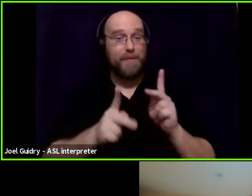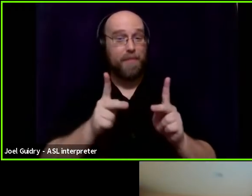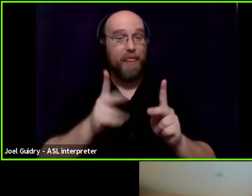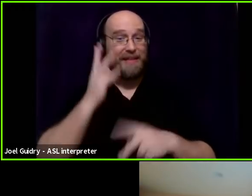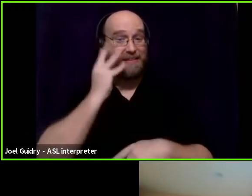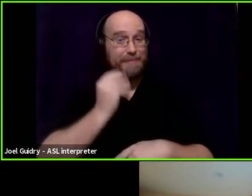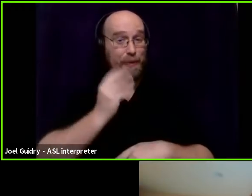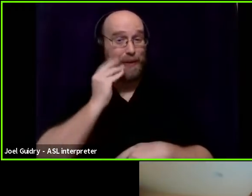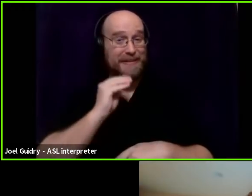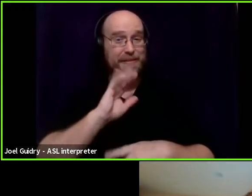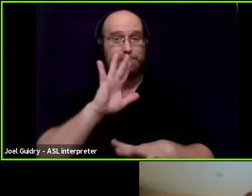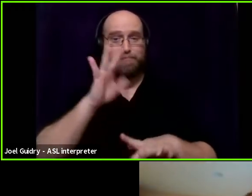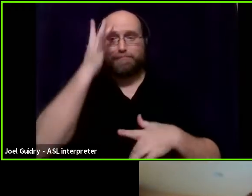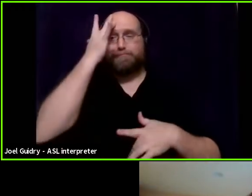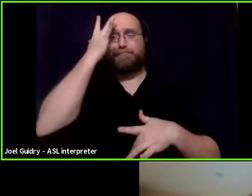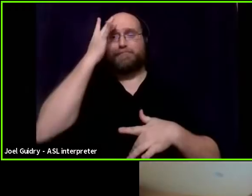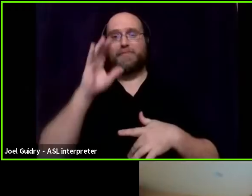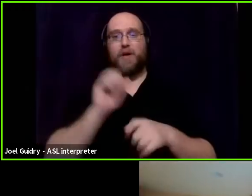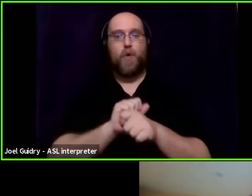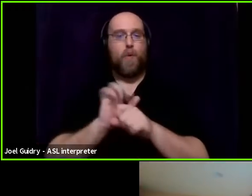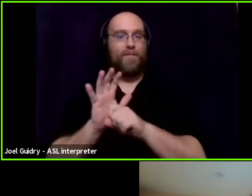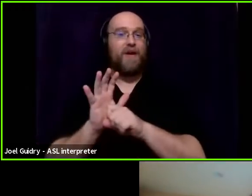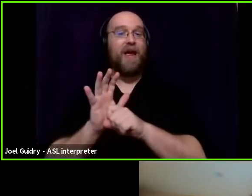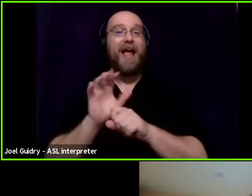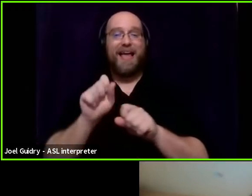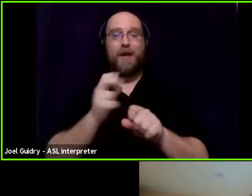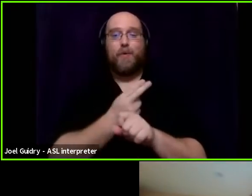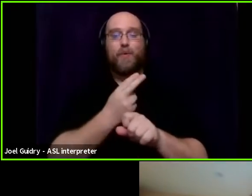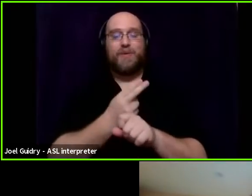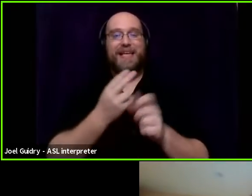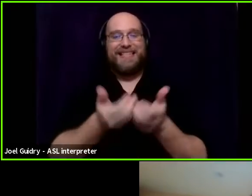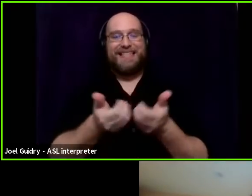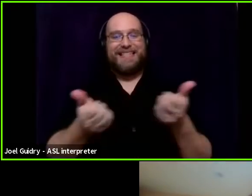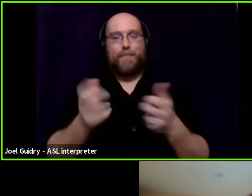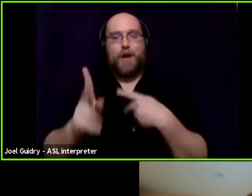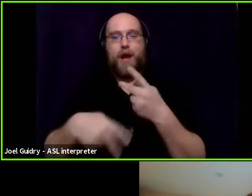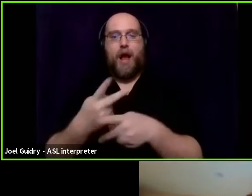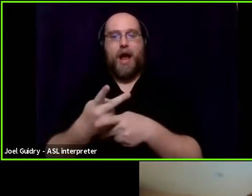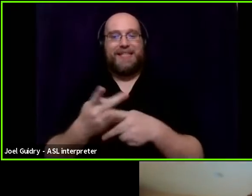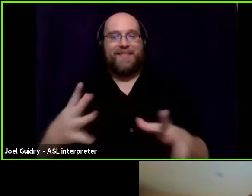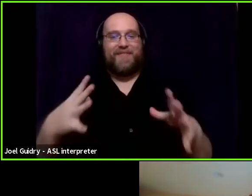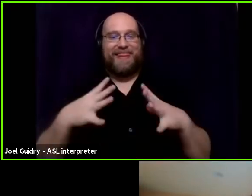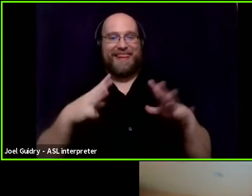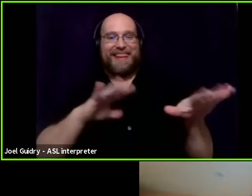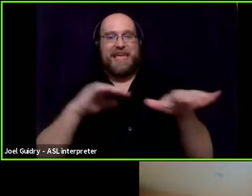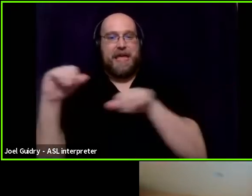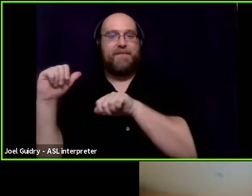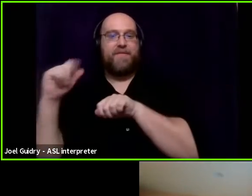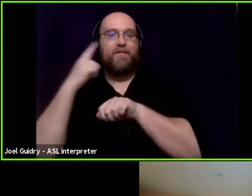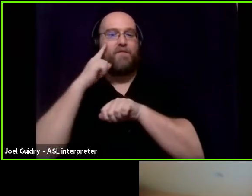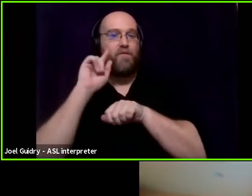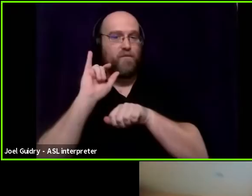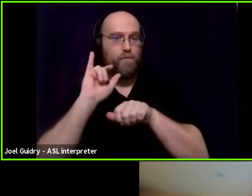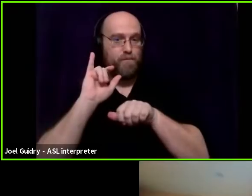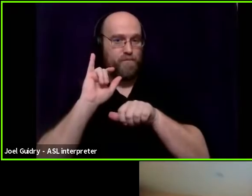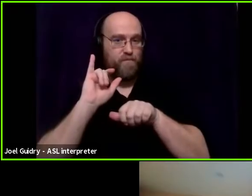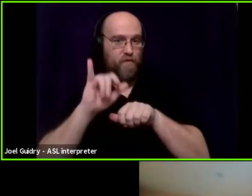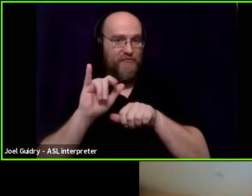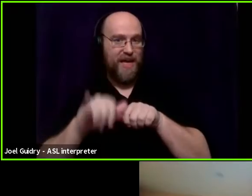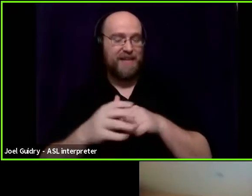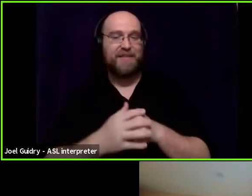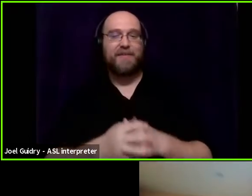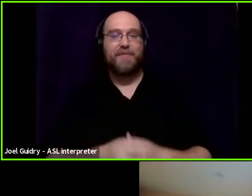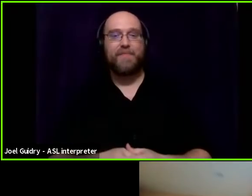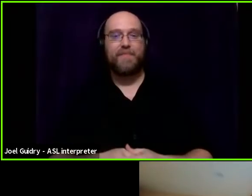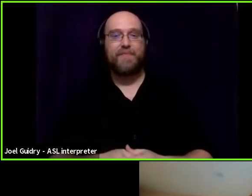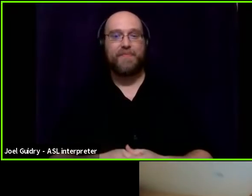to use additional separate types of leave to provide for that. It does not necessarily take into